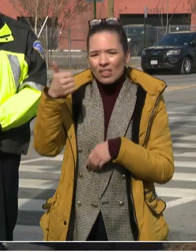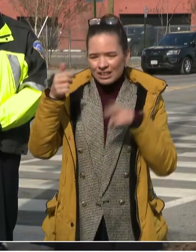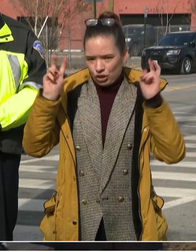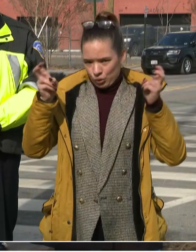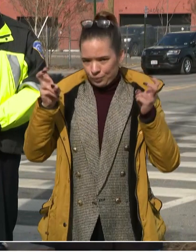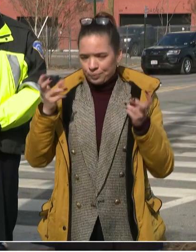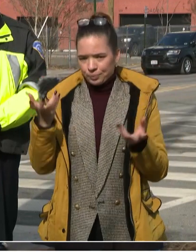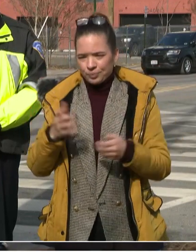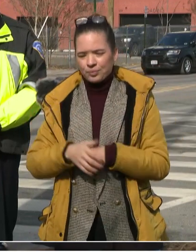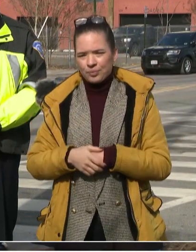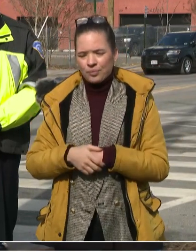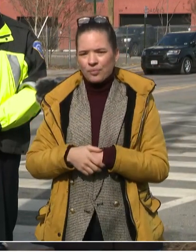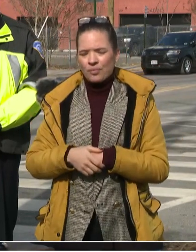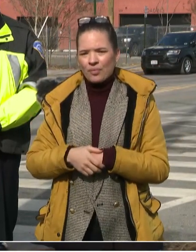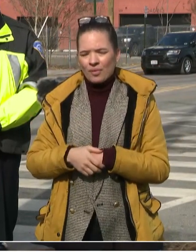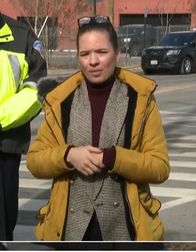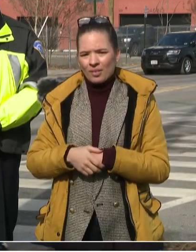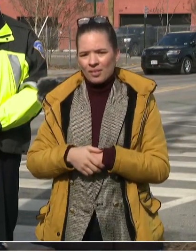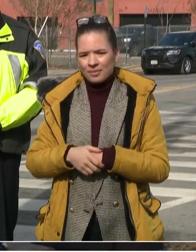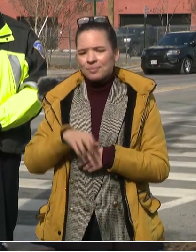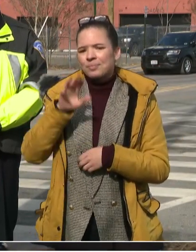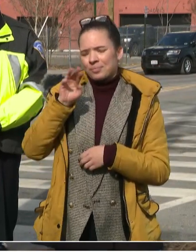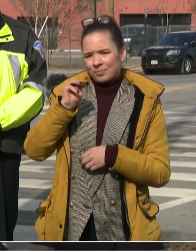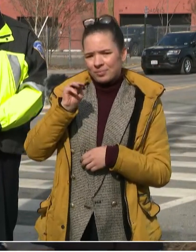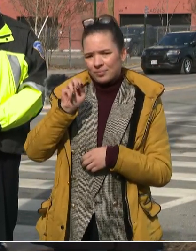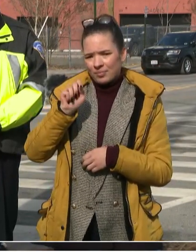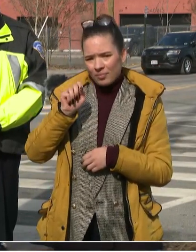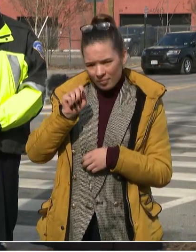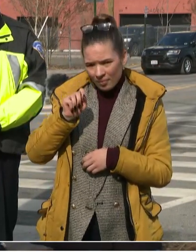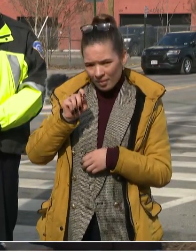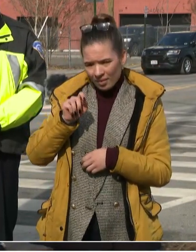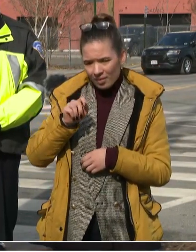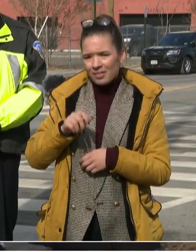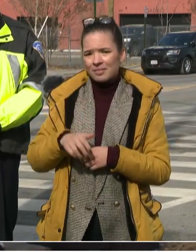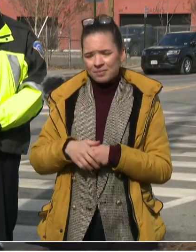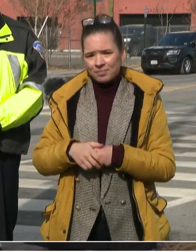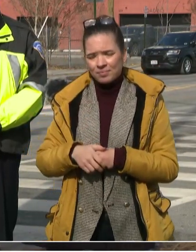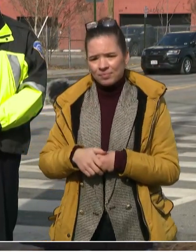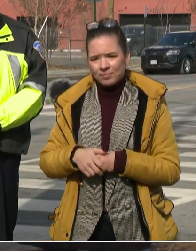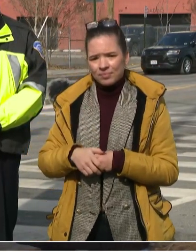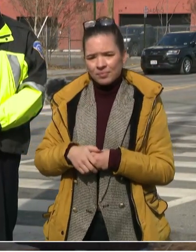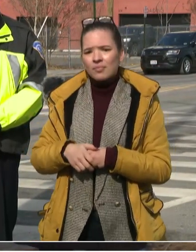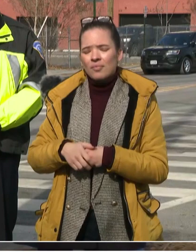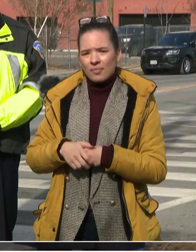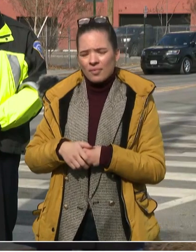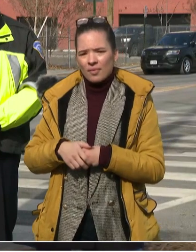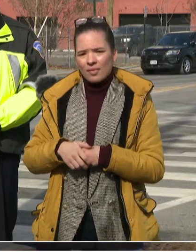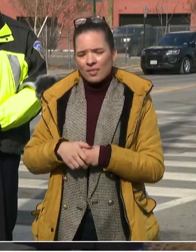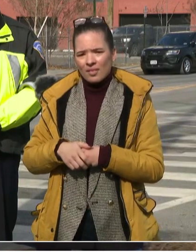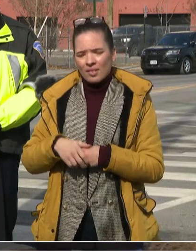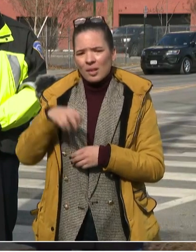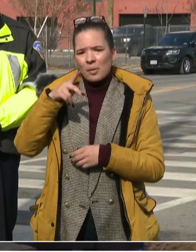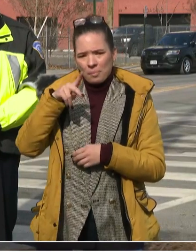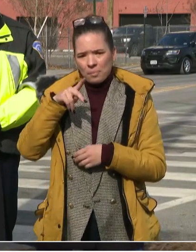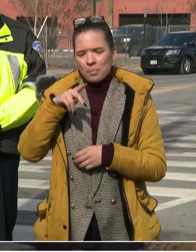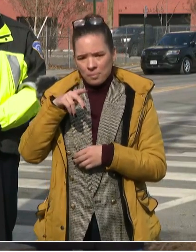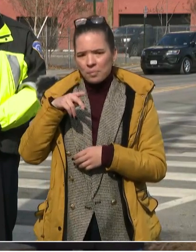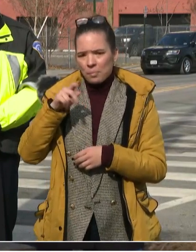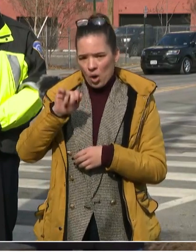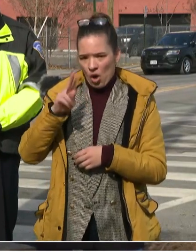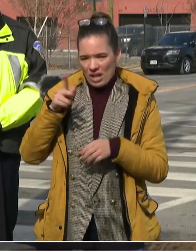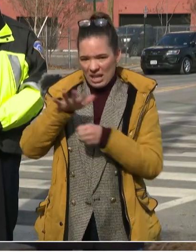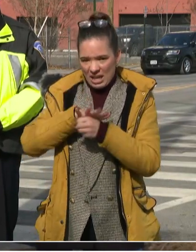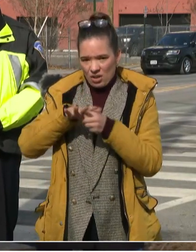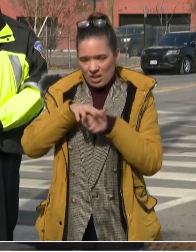on Marvin Gaye Trail, and if you look around or if you follow it down to the end, you will see that we have a playground that